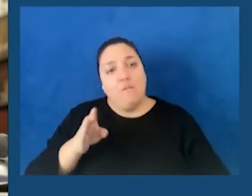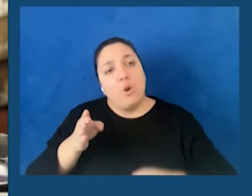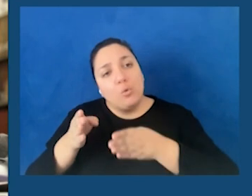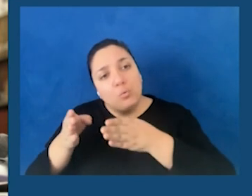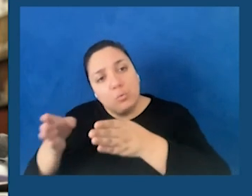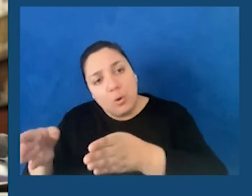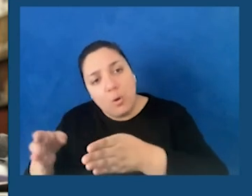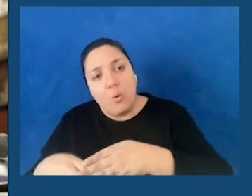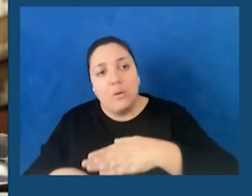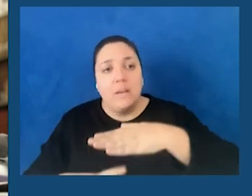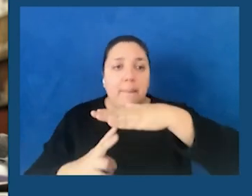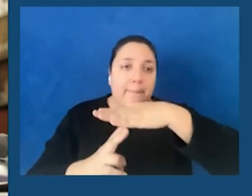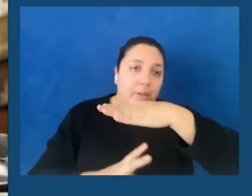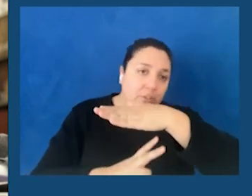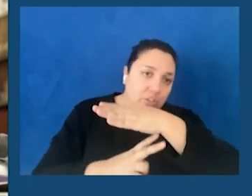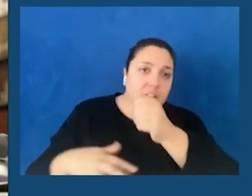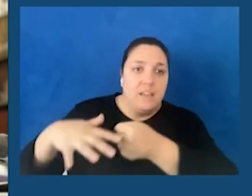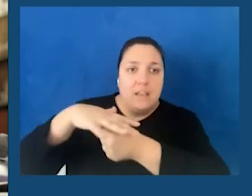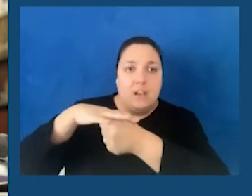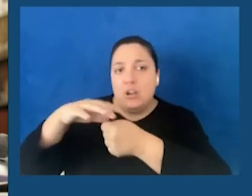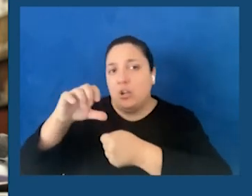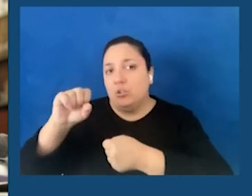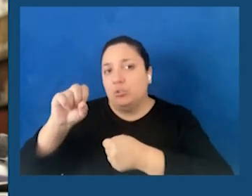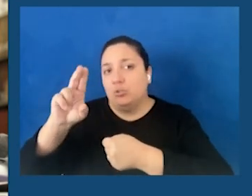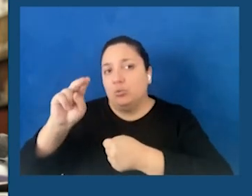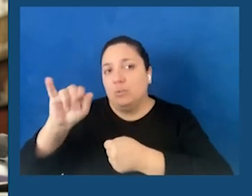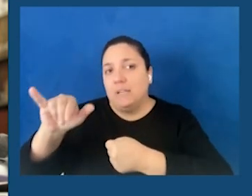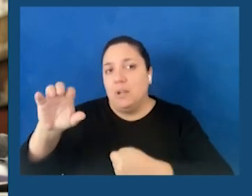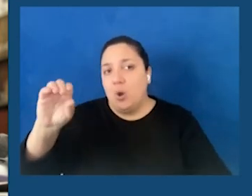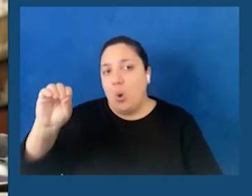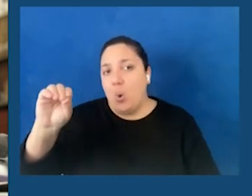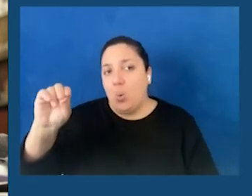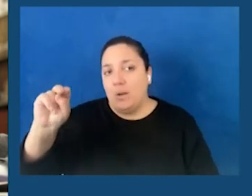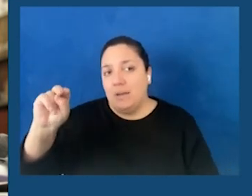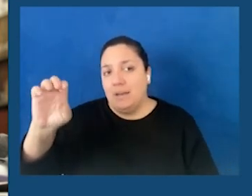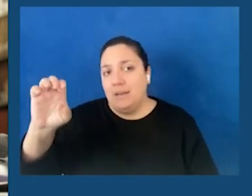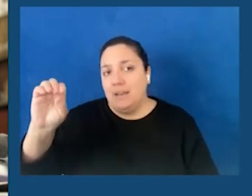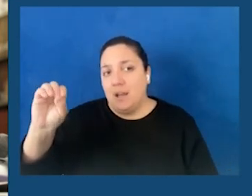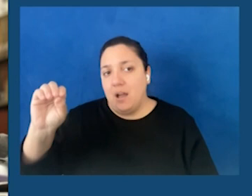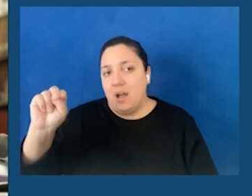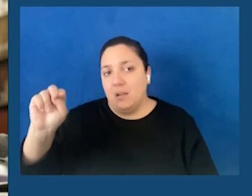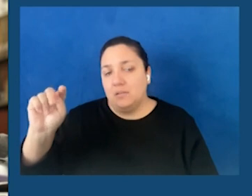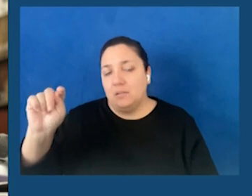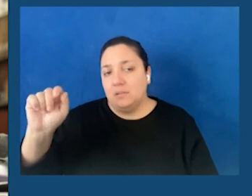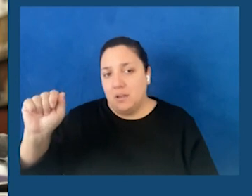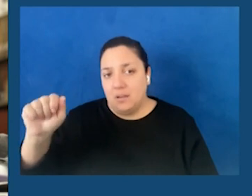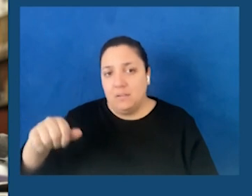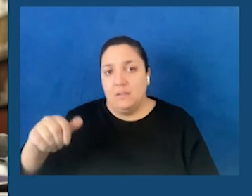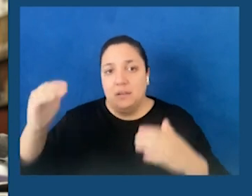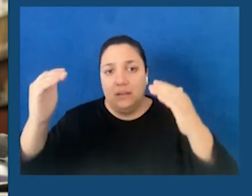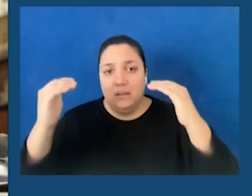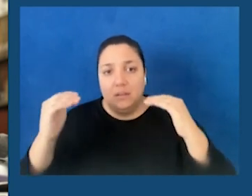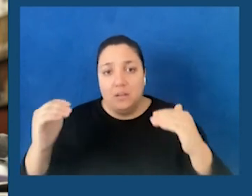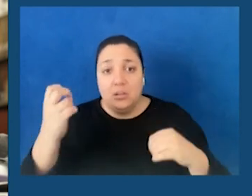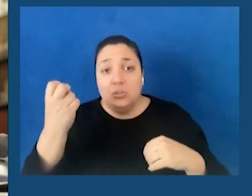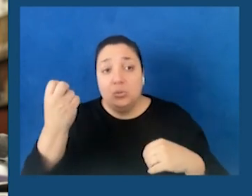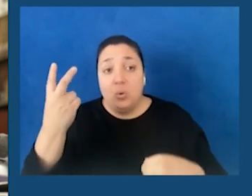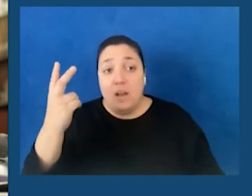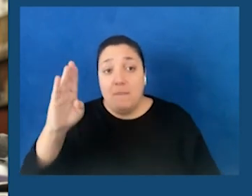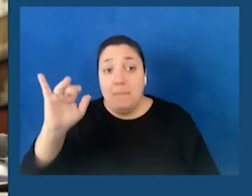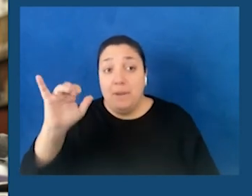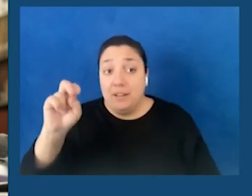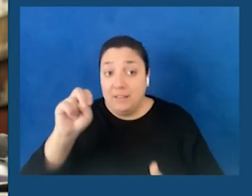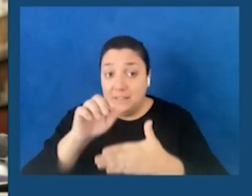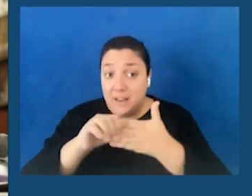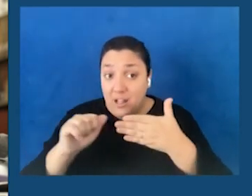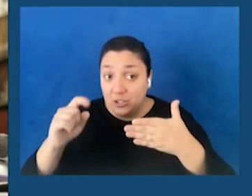SUNY Oneonta, nearly $2 million for SUNY at Cobleskill, and $12 million for Herkimer Community College.